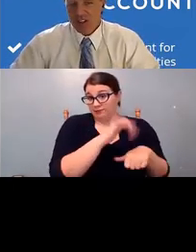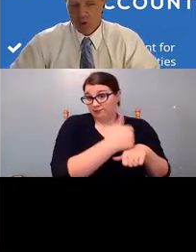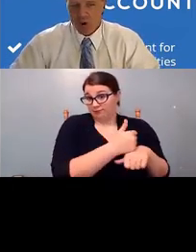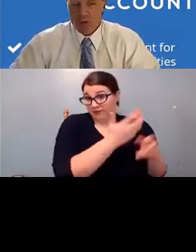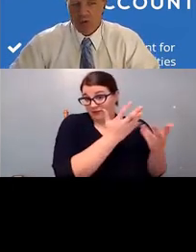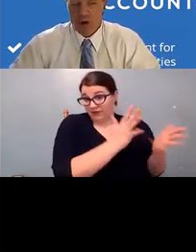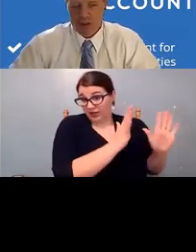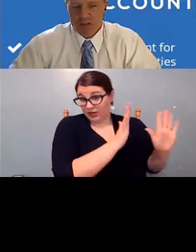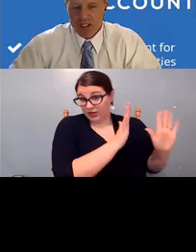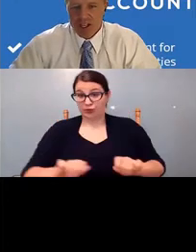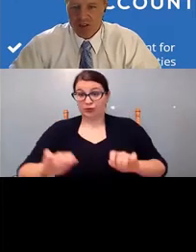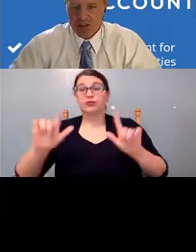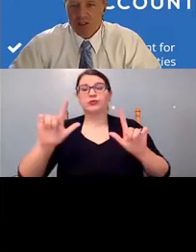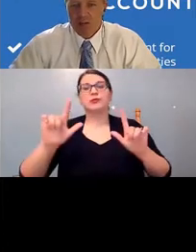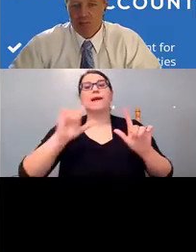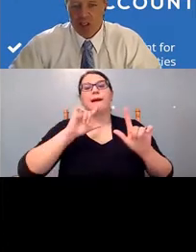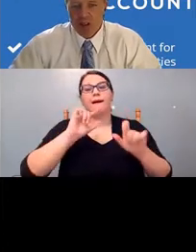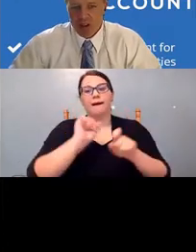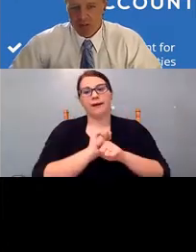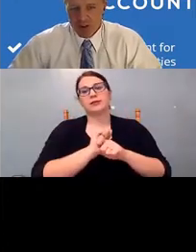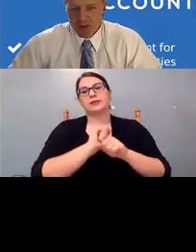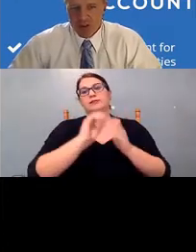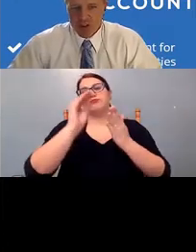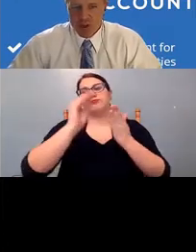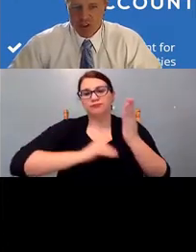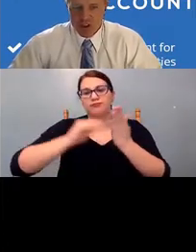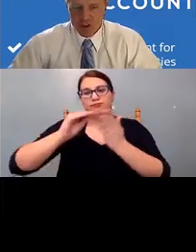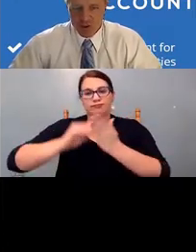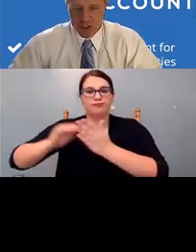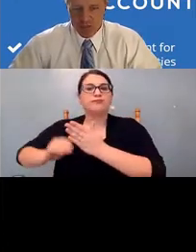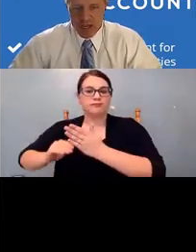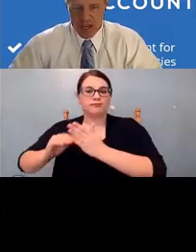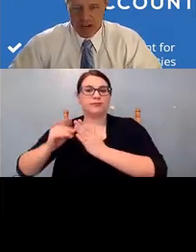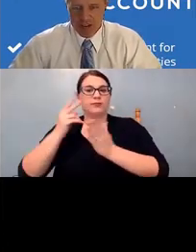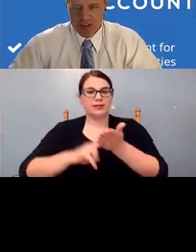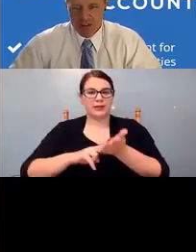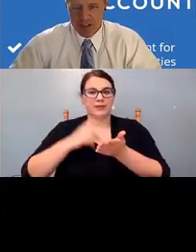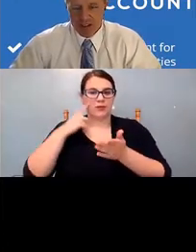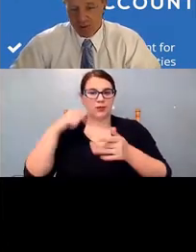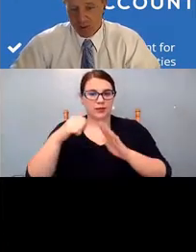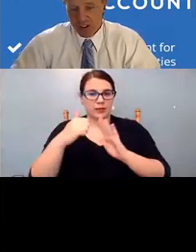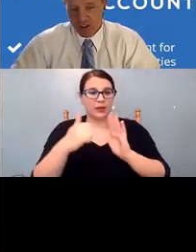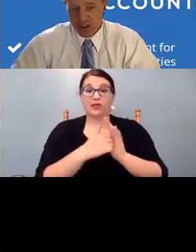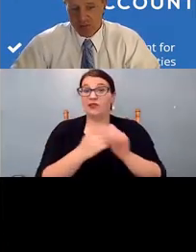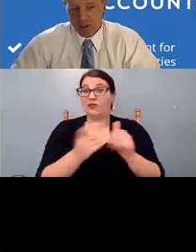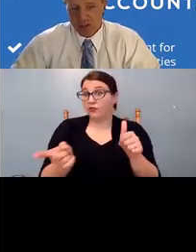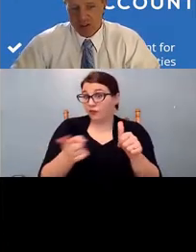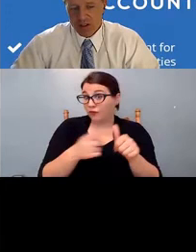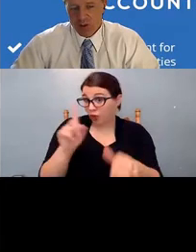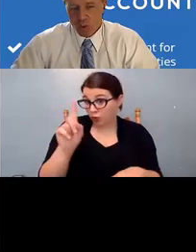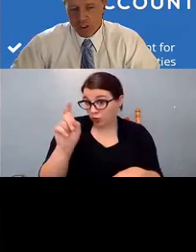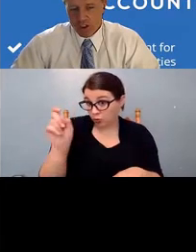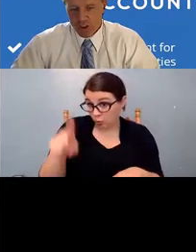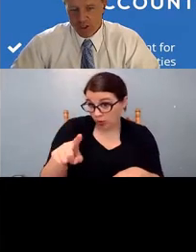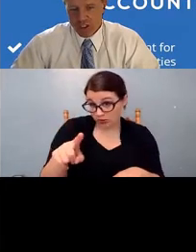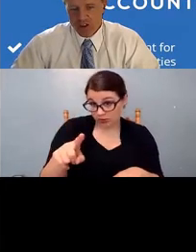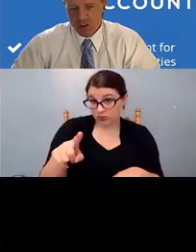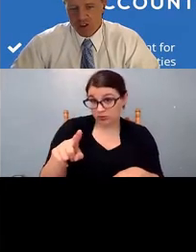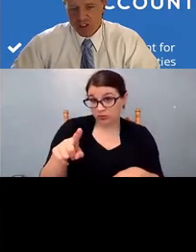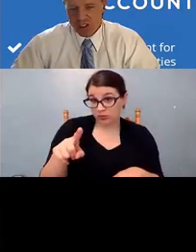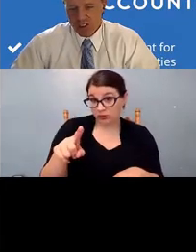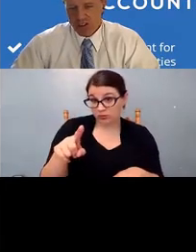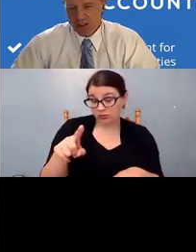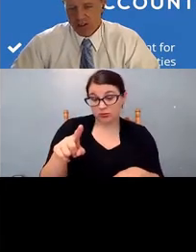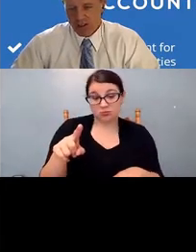into the enrollment part of the account. The very first question you're going to be asked and this will determine what screens